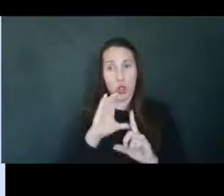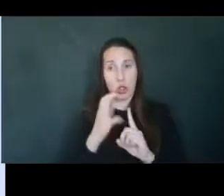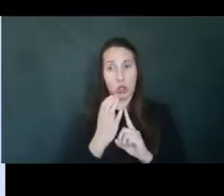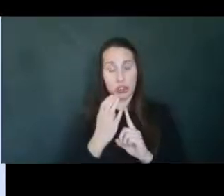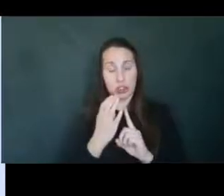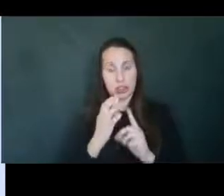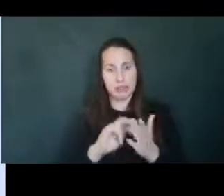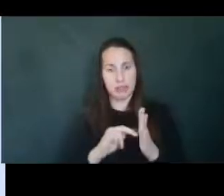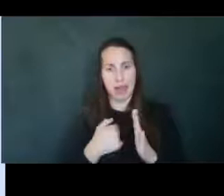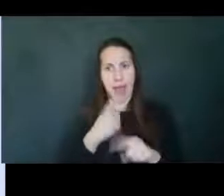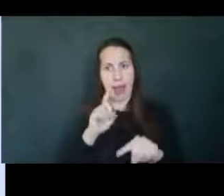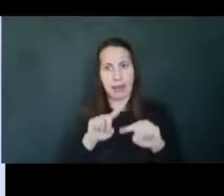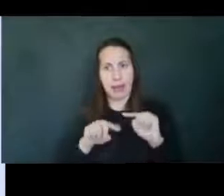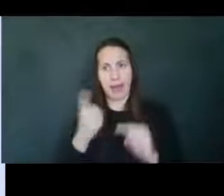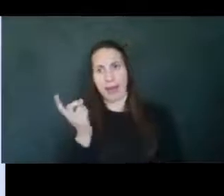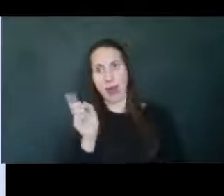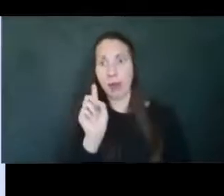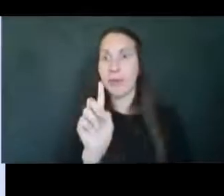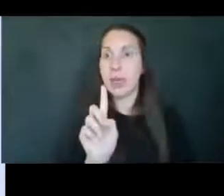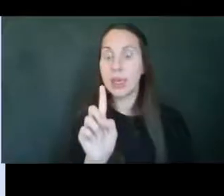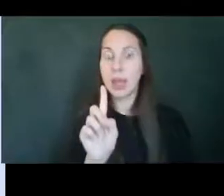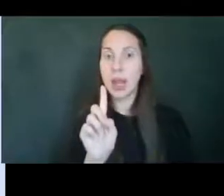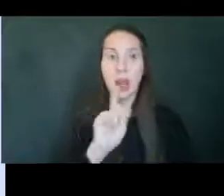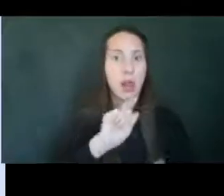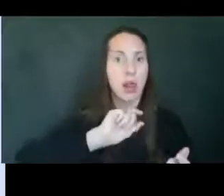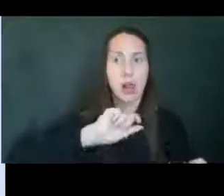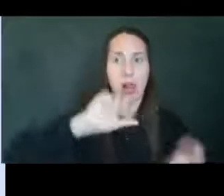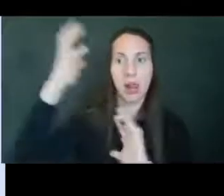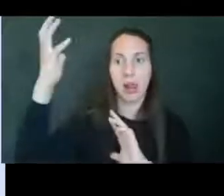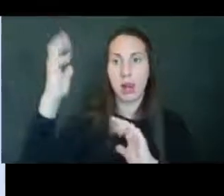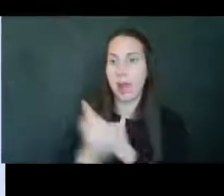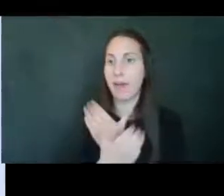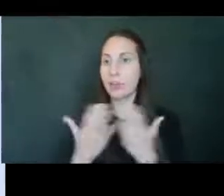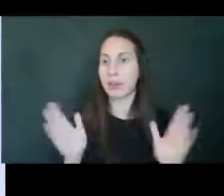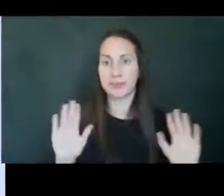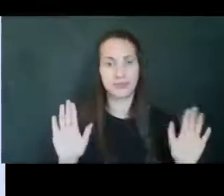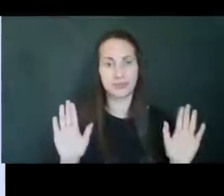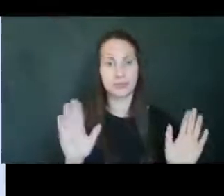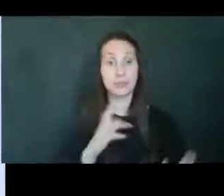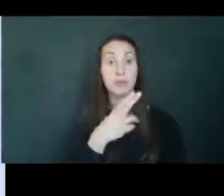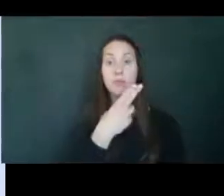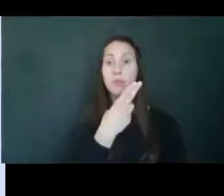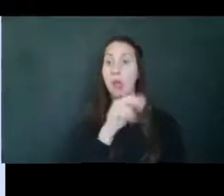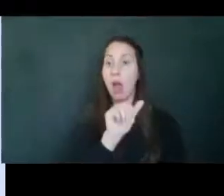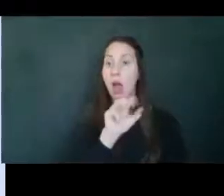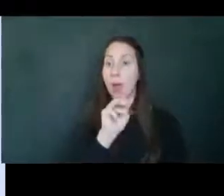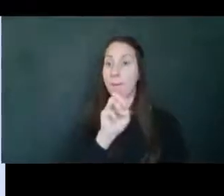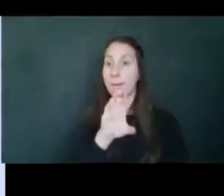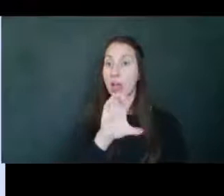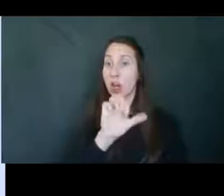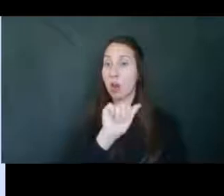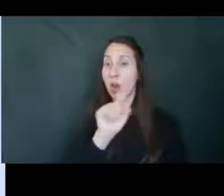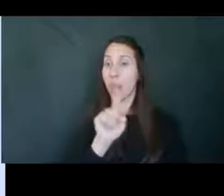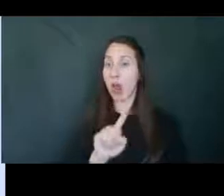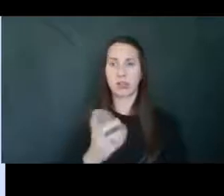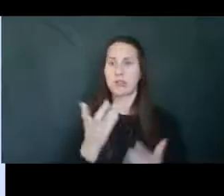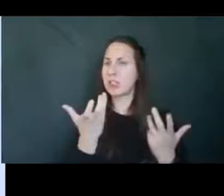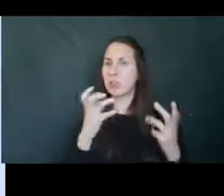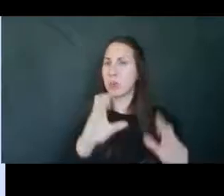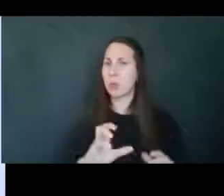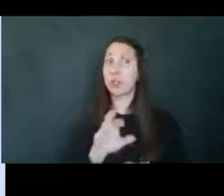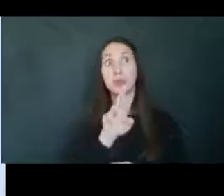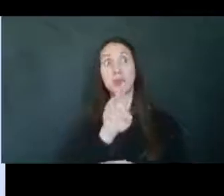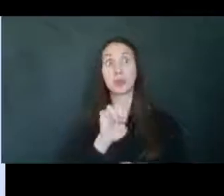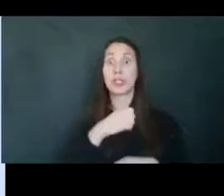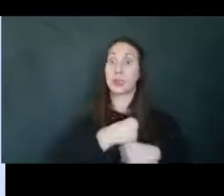expecting to recreate a wheel. Harm Our Cause was based not on recreating a wheel, but on looking at all of the wheels